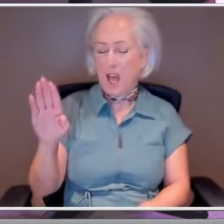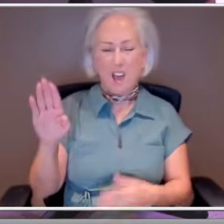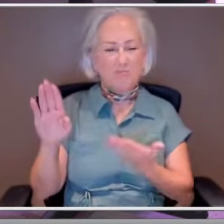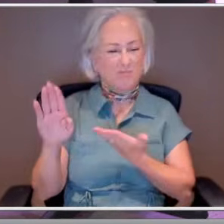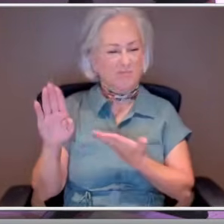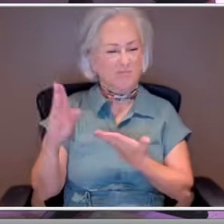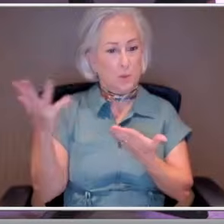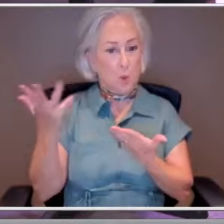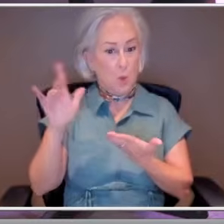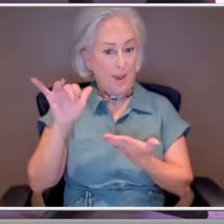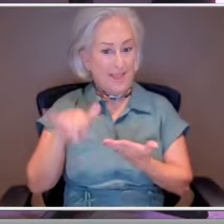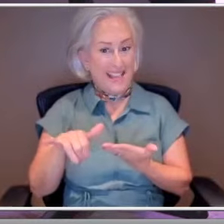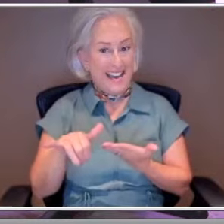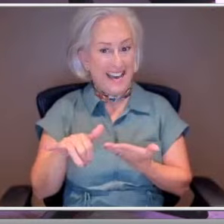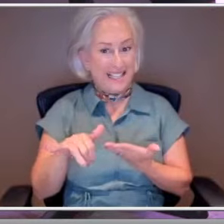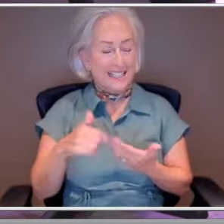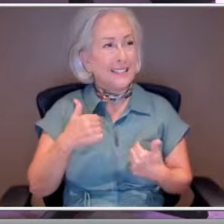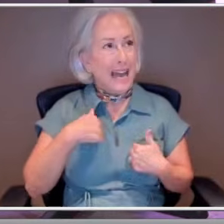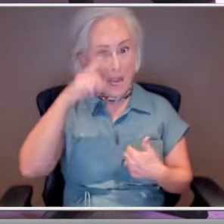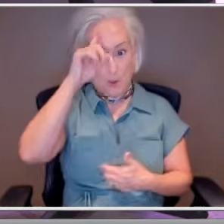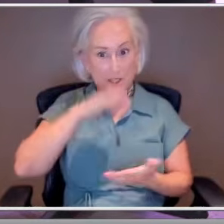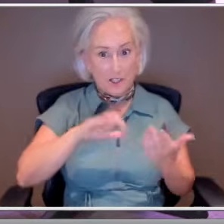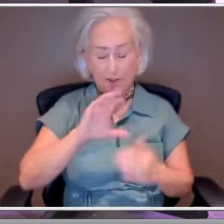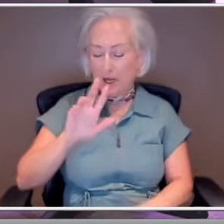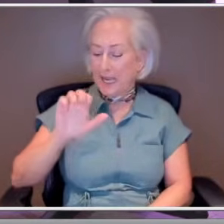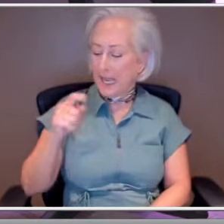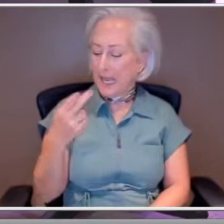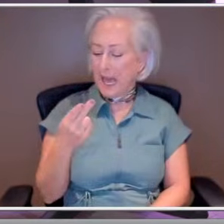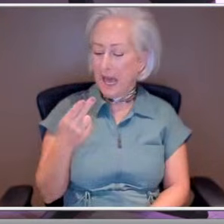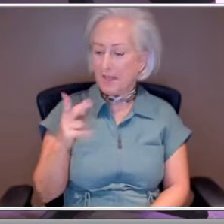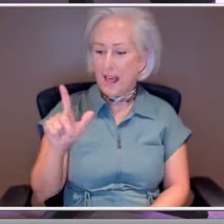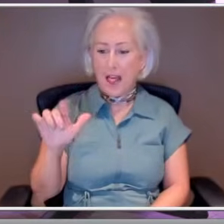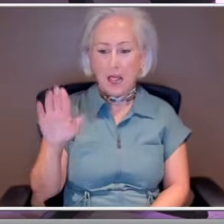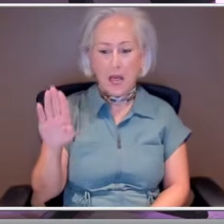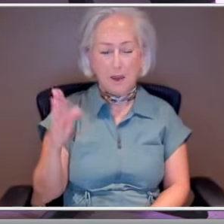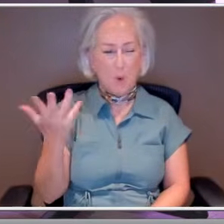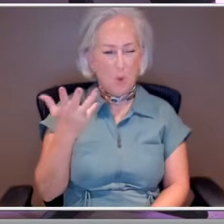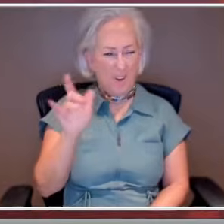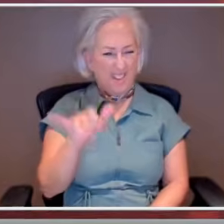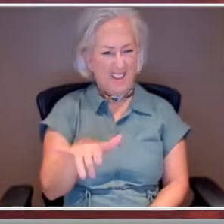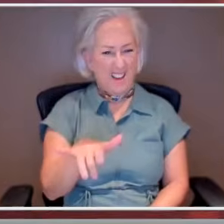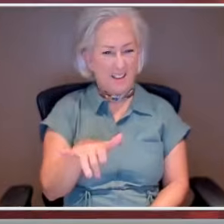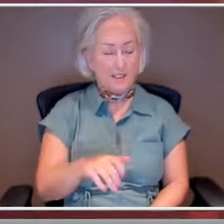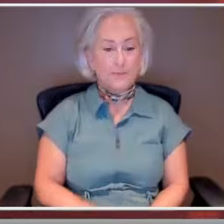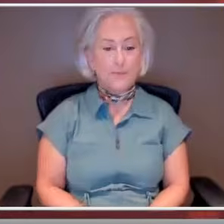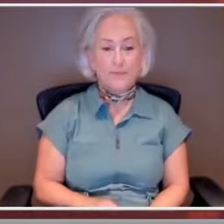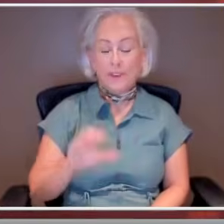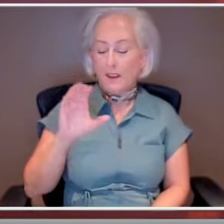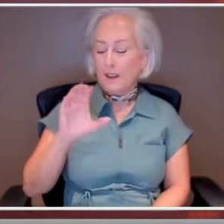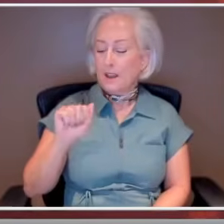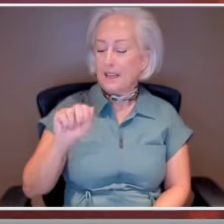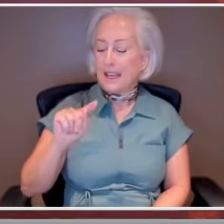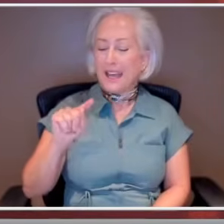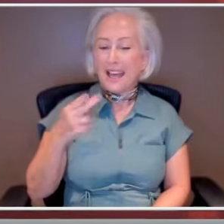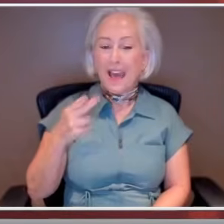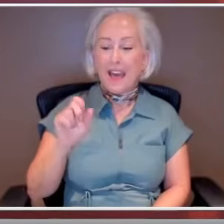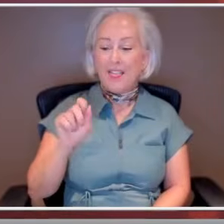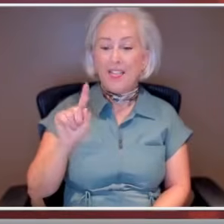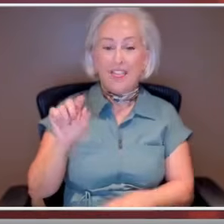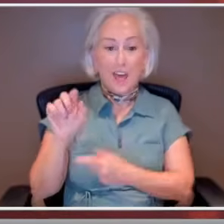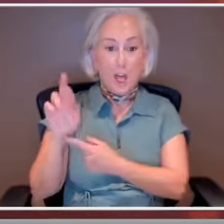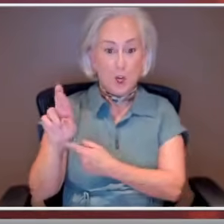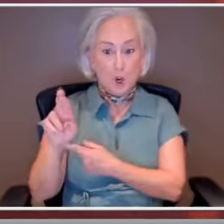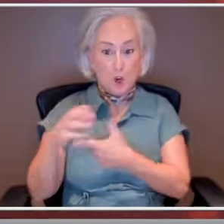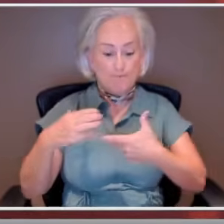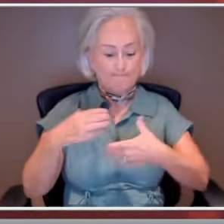about this when I first started working here. Cath, why do you call it a cath lab, and what is it? So a catheter, which is what cath lab